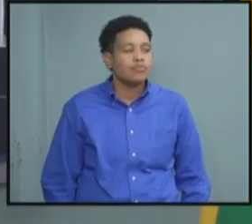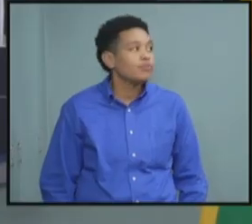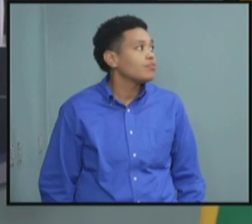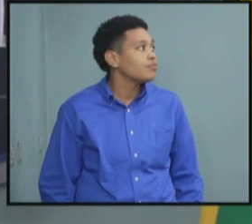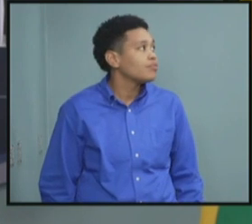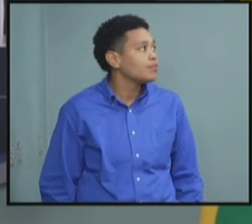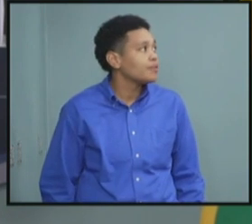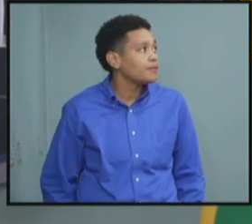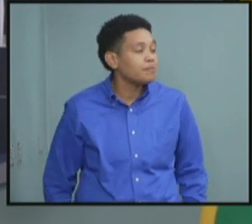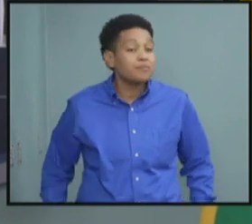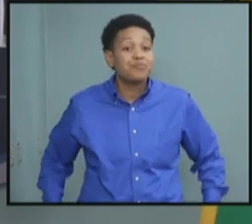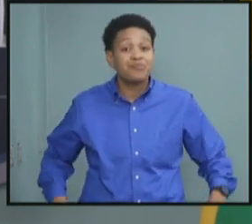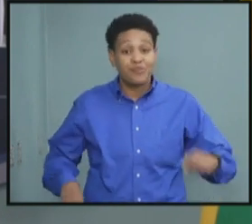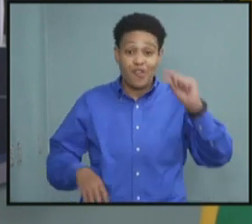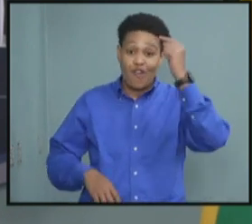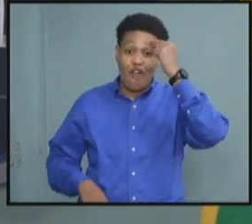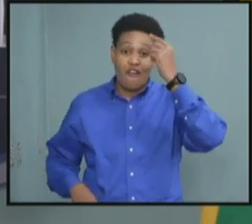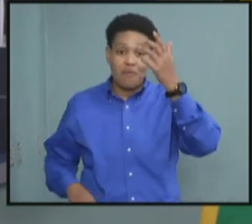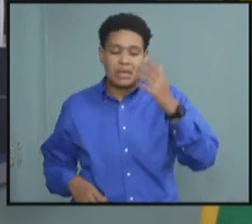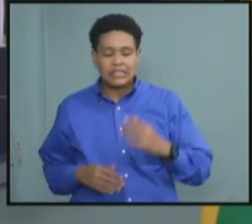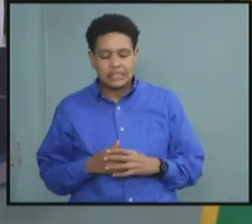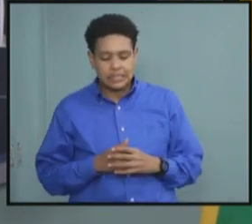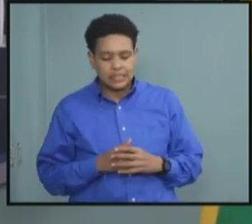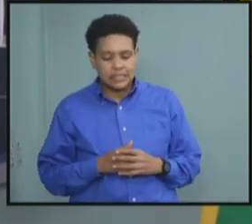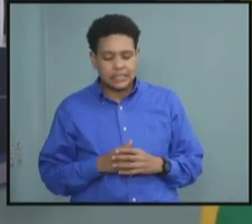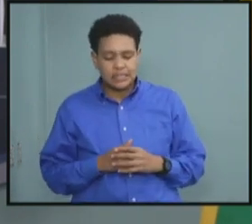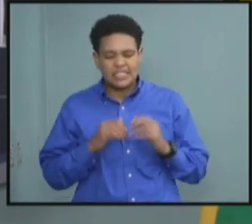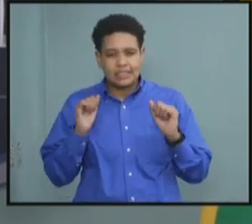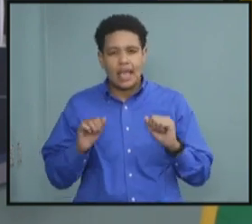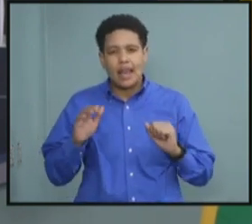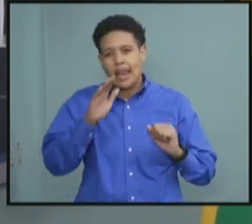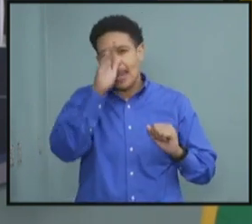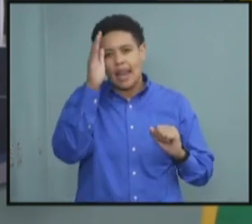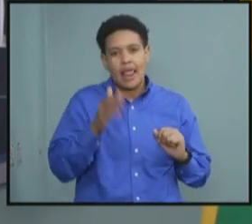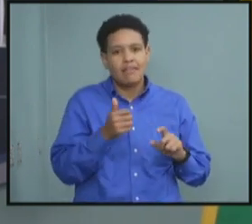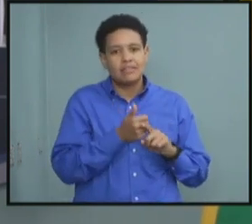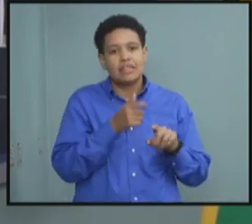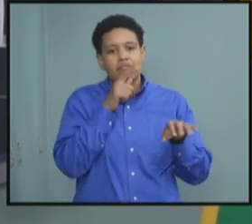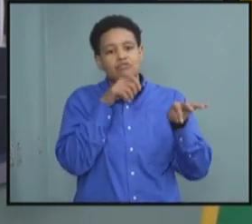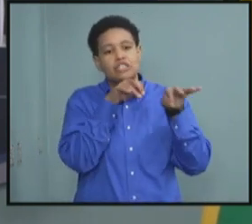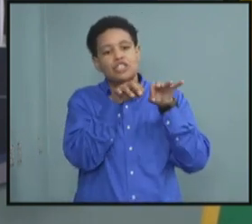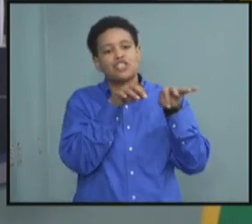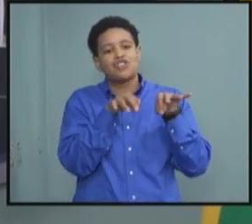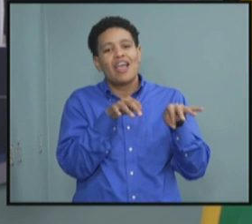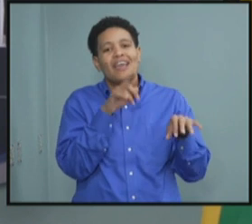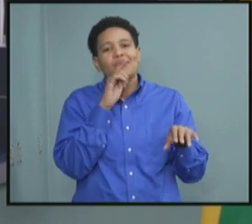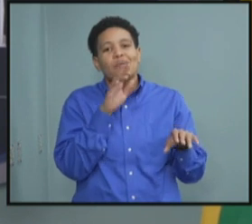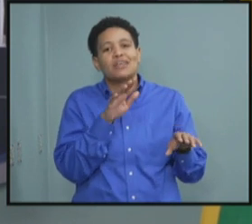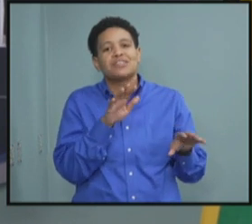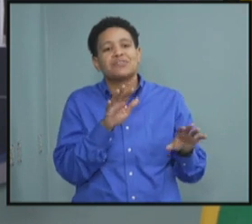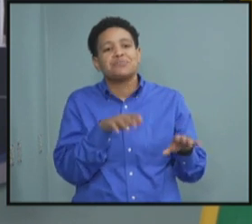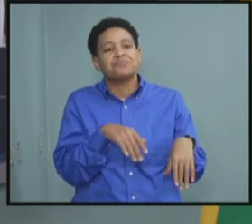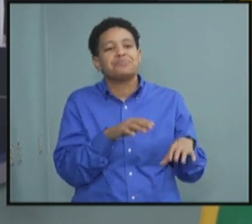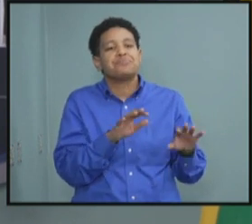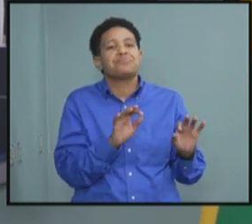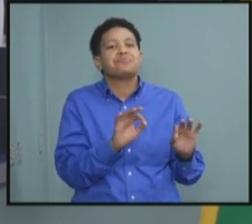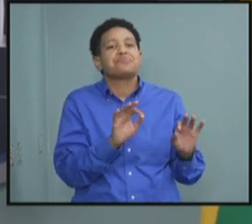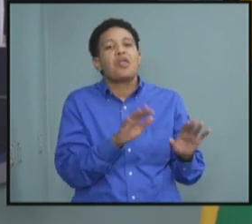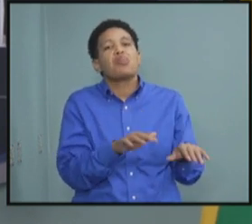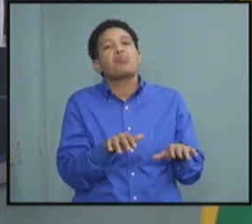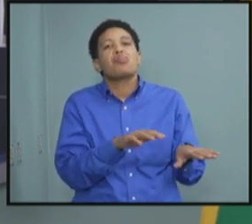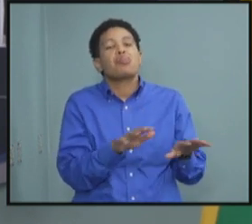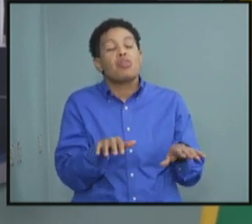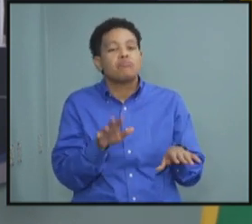Well, you know, the government can never be described as fiddling. The government